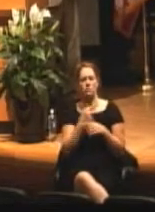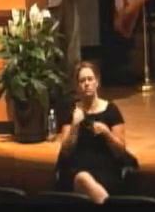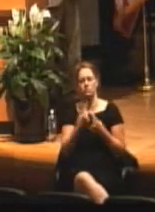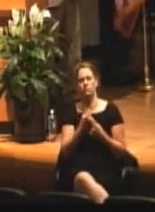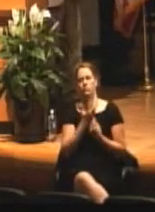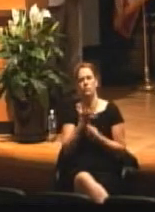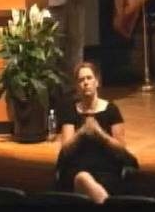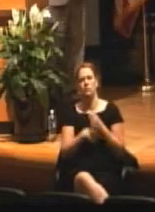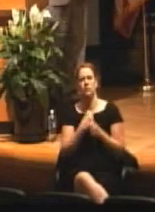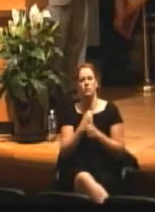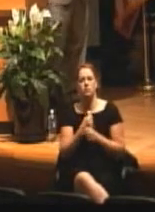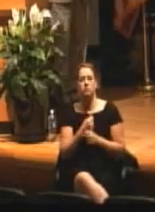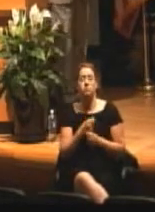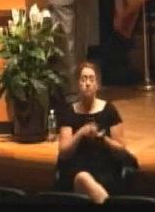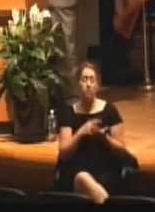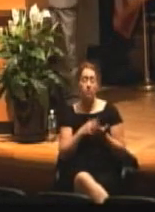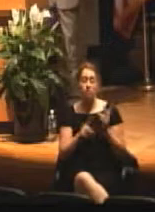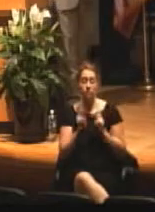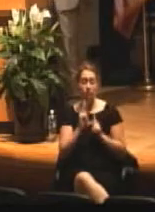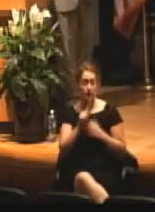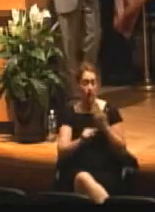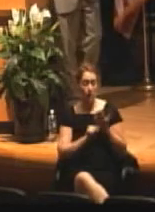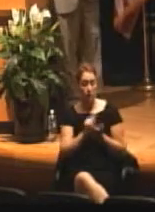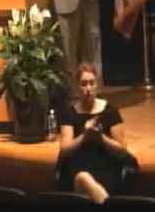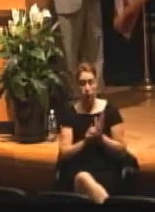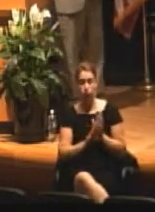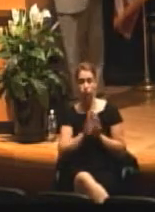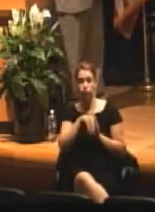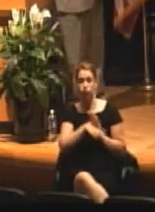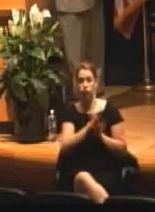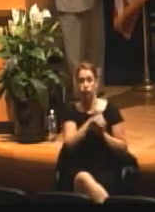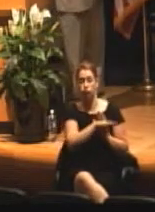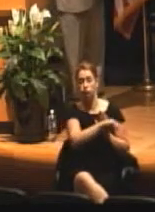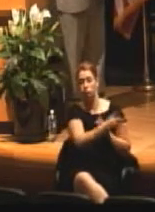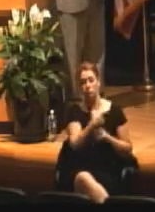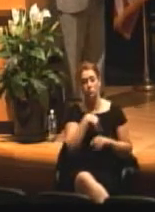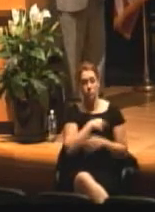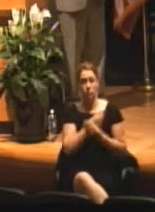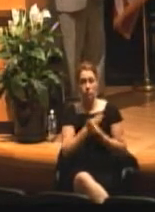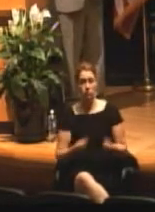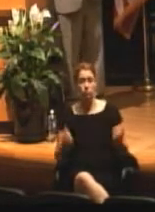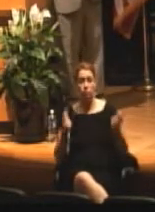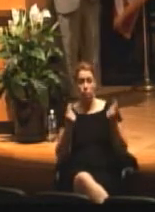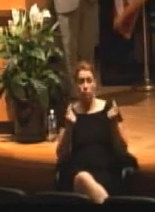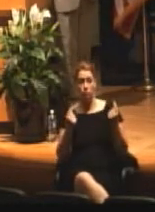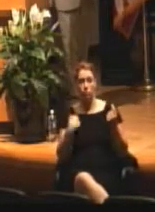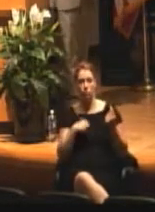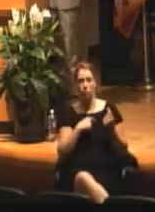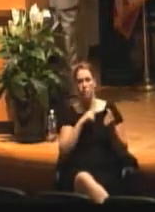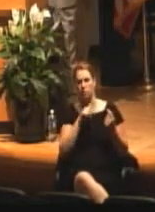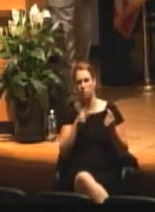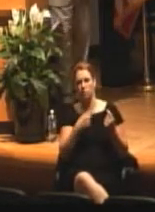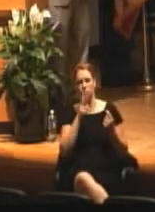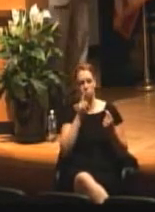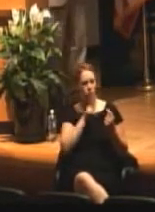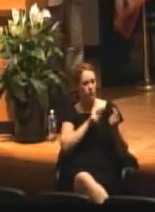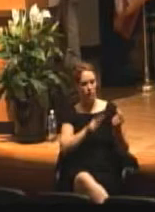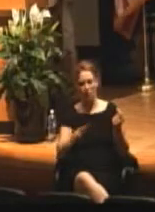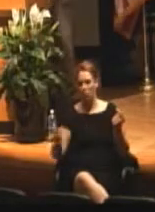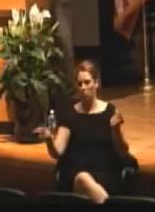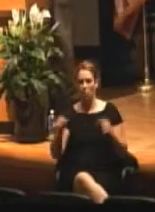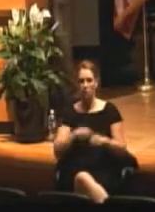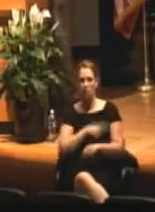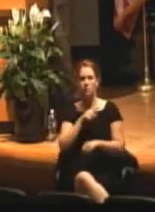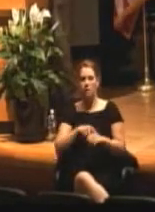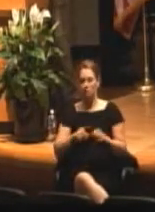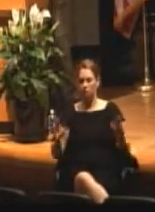So sometimes people's hours go up and down. How we kind of resolve it is just average over that large long period of time, and that's what they're going to give you